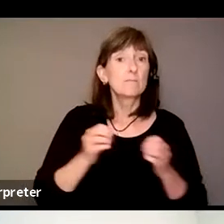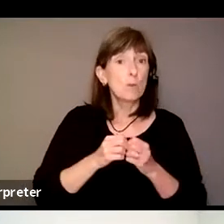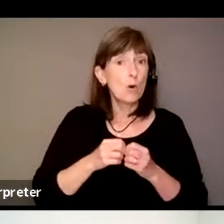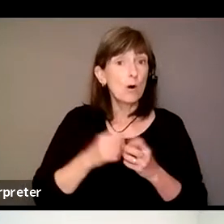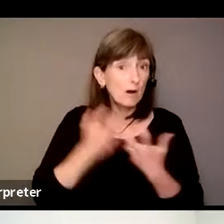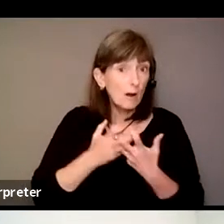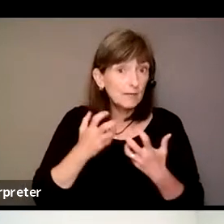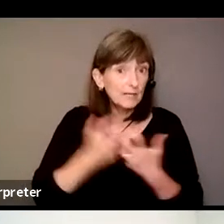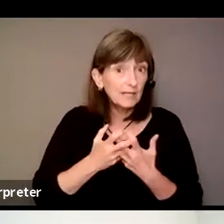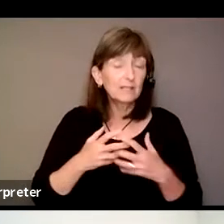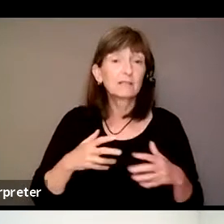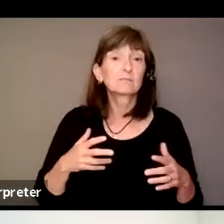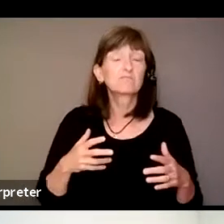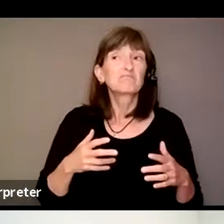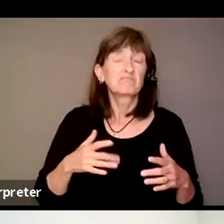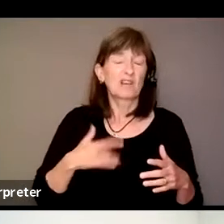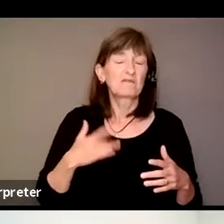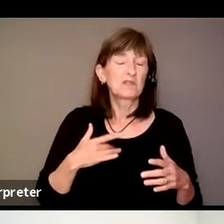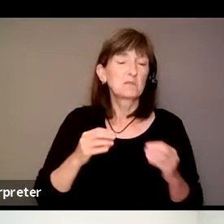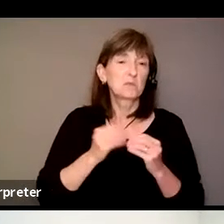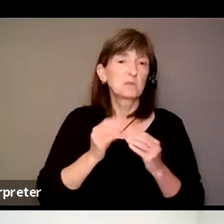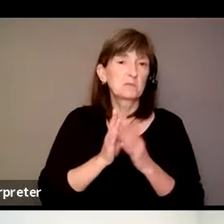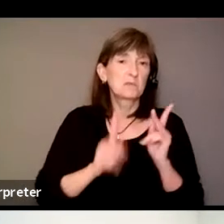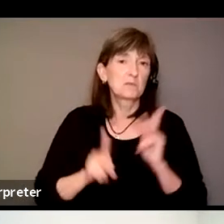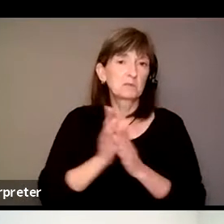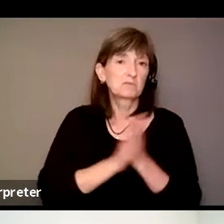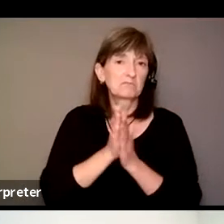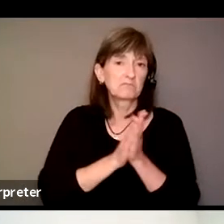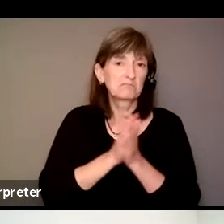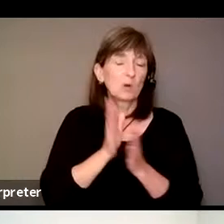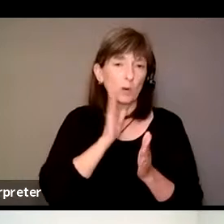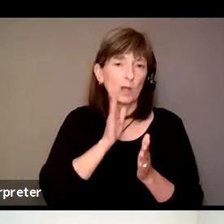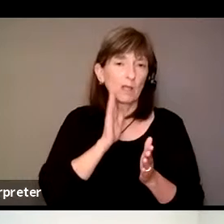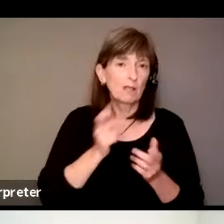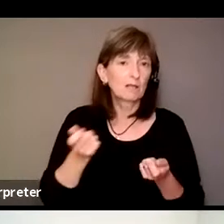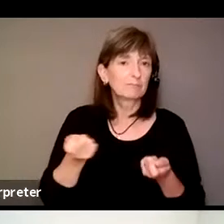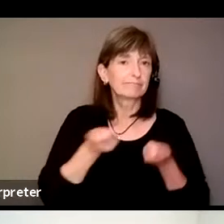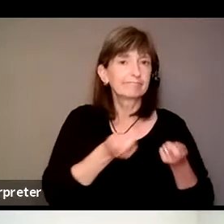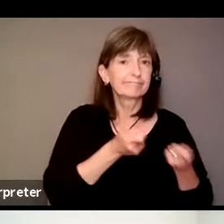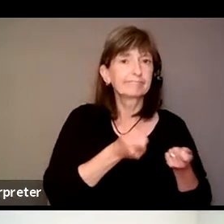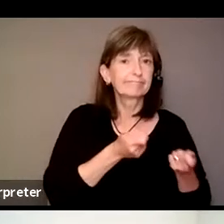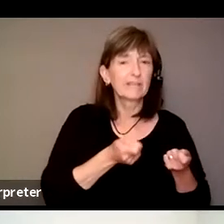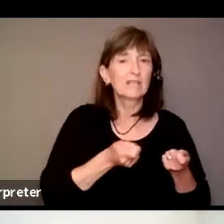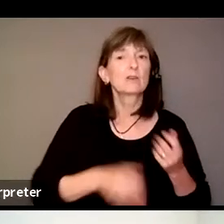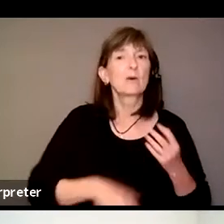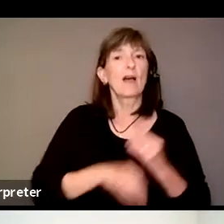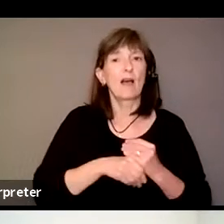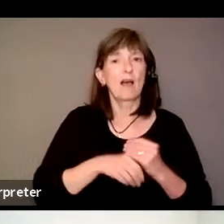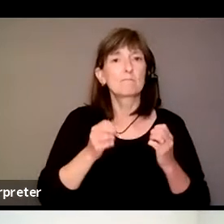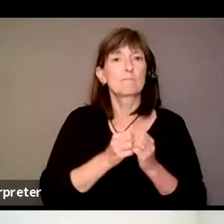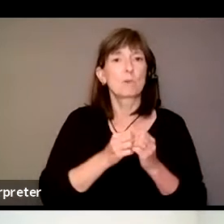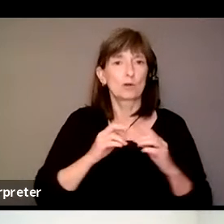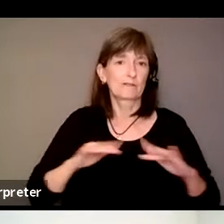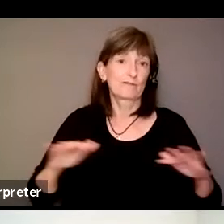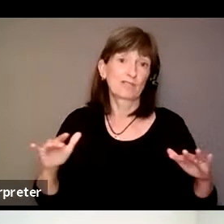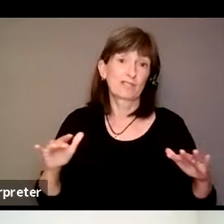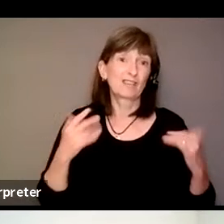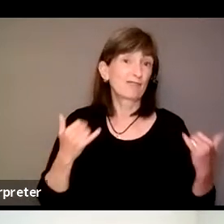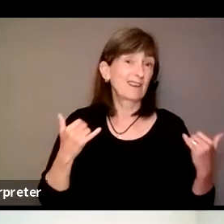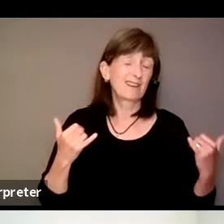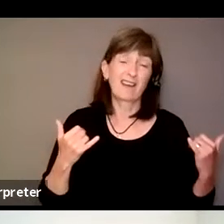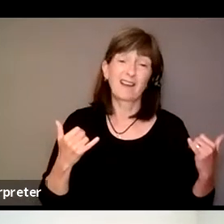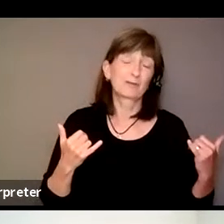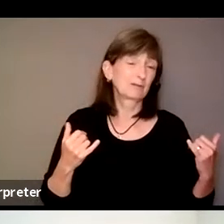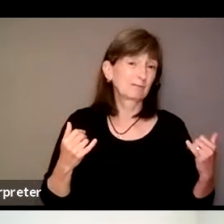accommodating, that'll certainly bring more people forward and we'll gain that diversity that we're so lacking in our councils